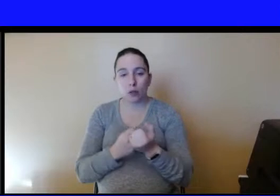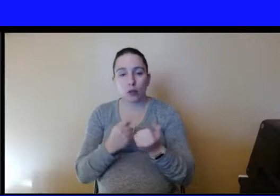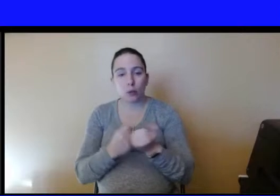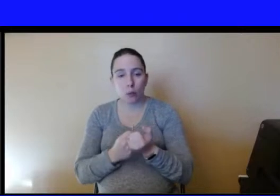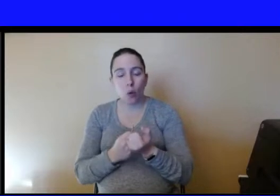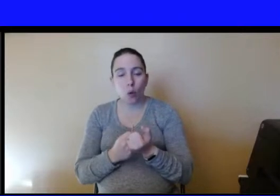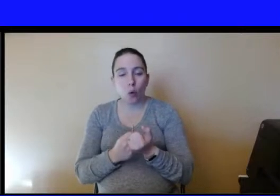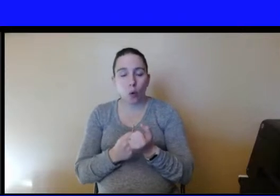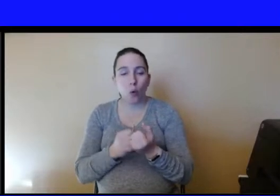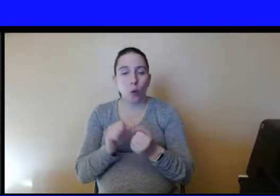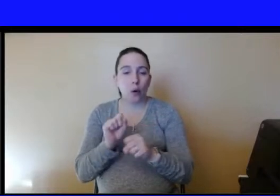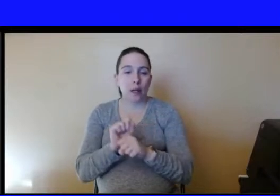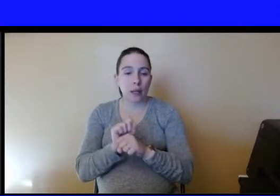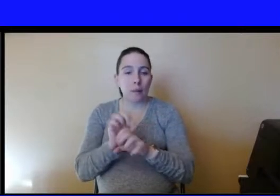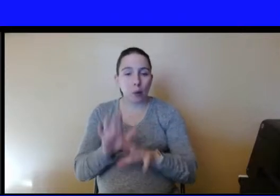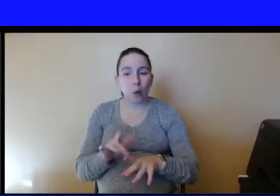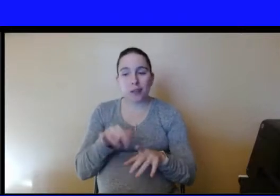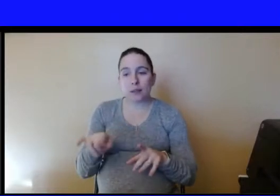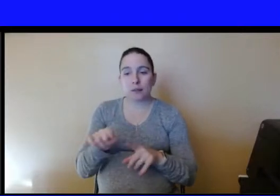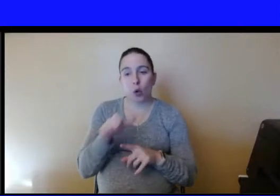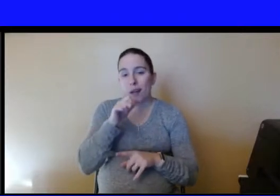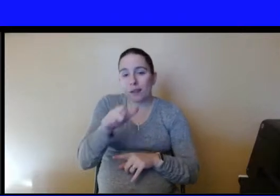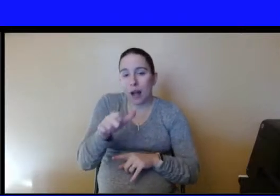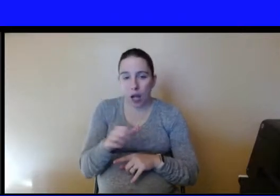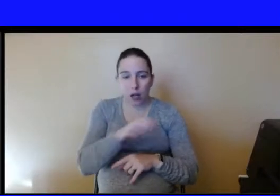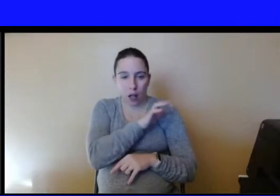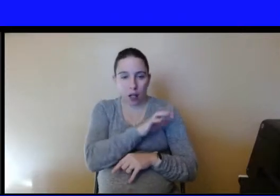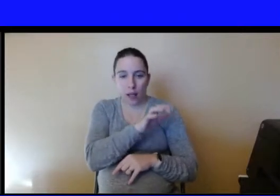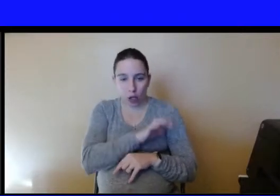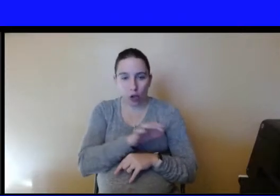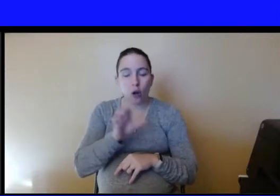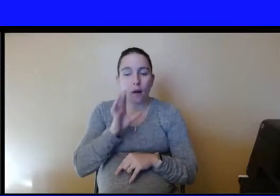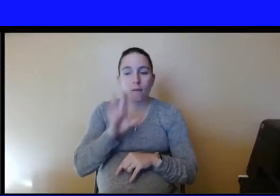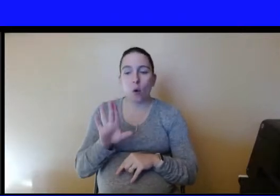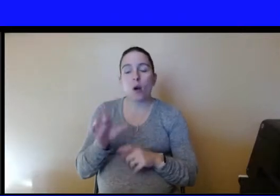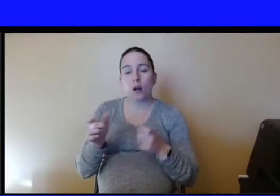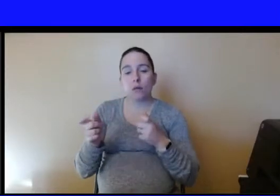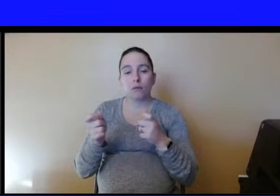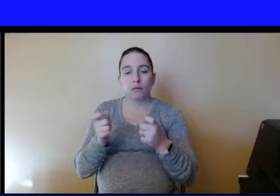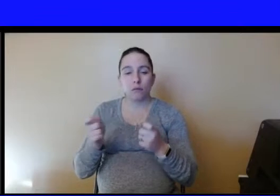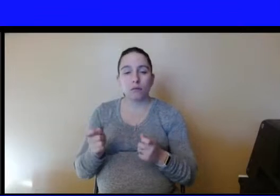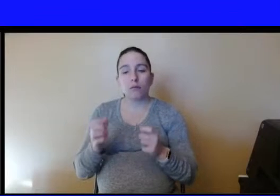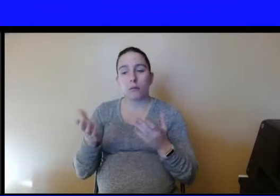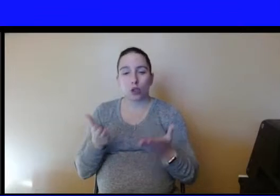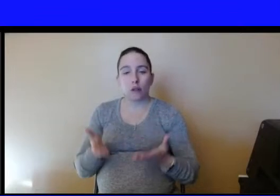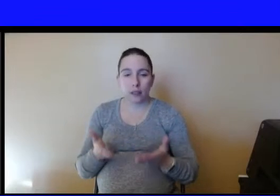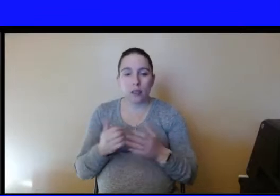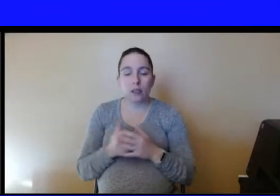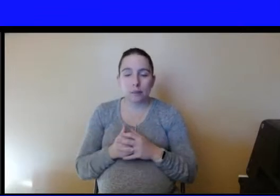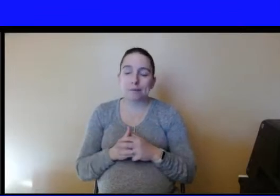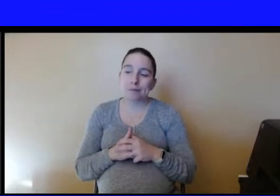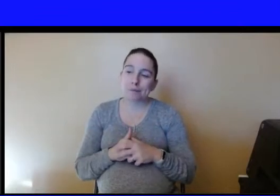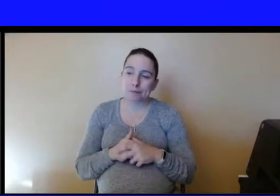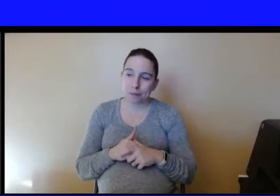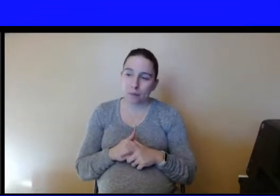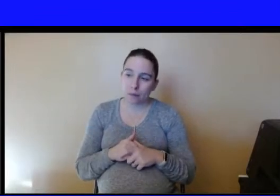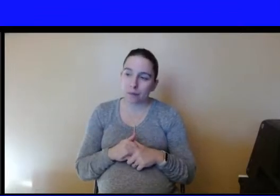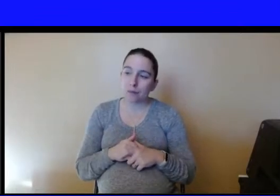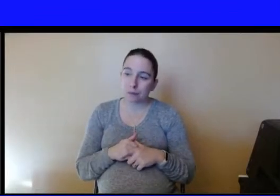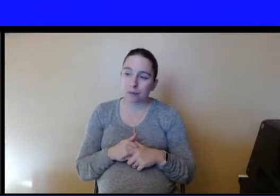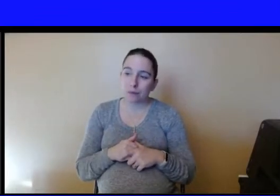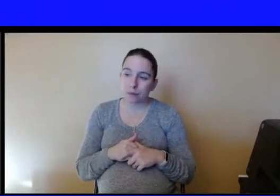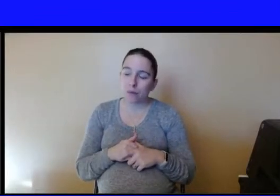it's a starting point, not an ending point, everybody has a 360 view of the patient needs from all